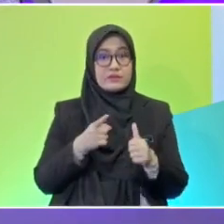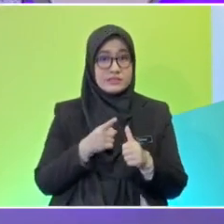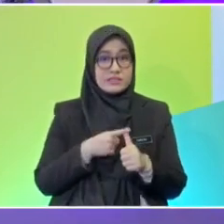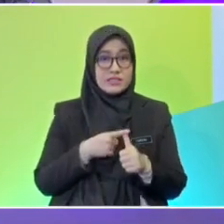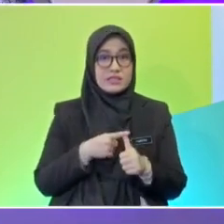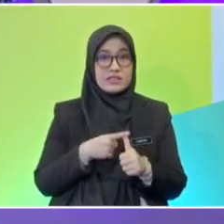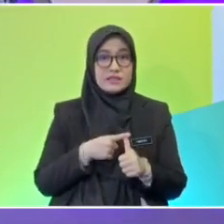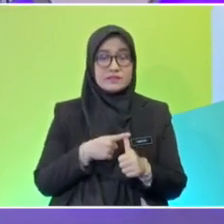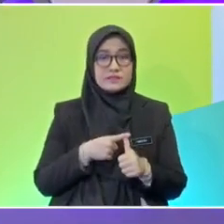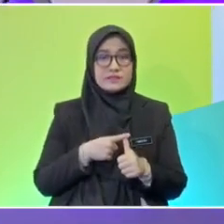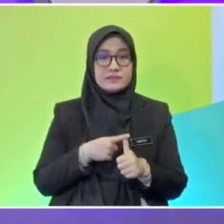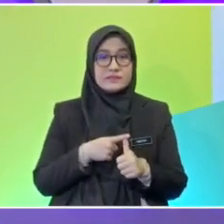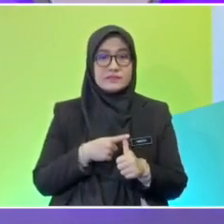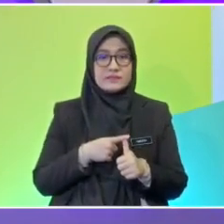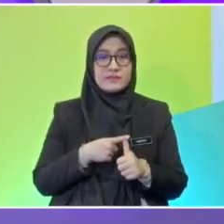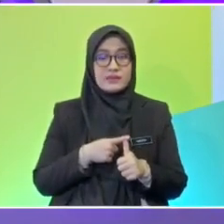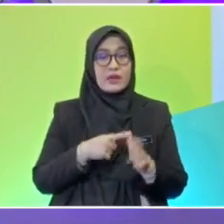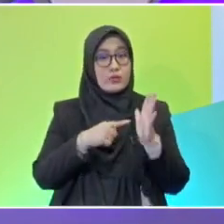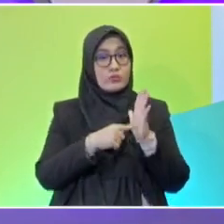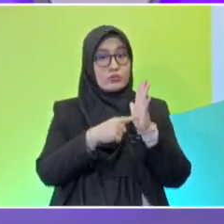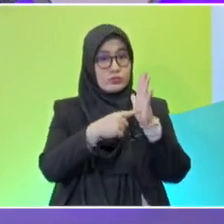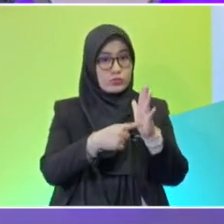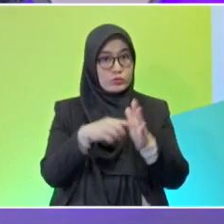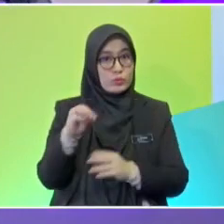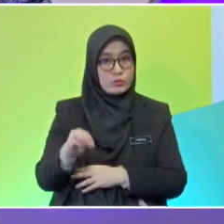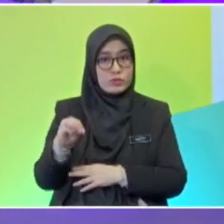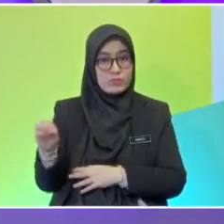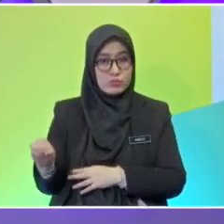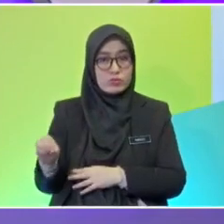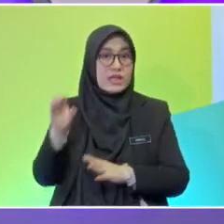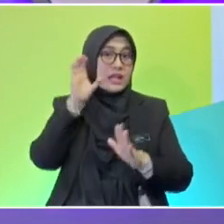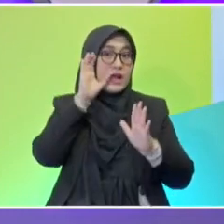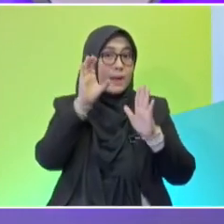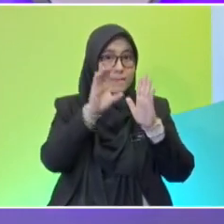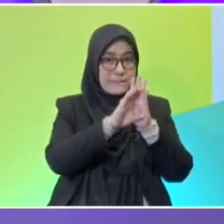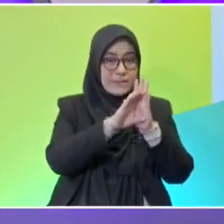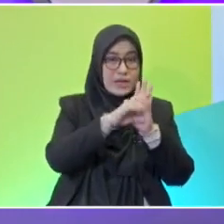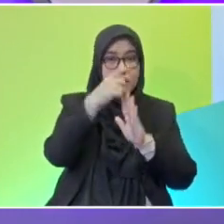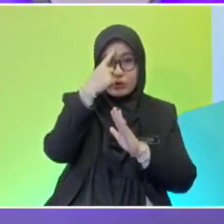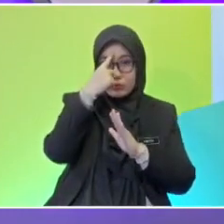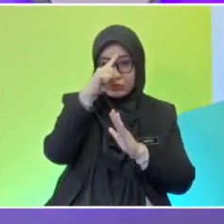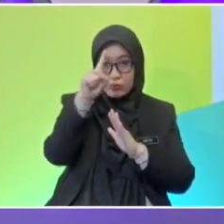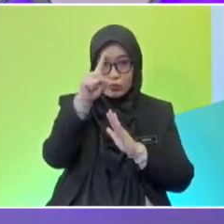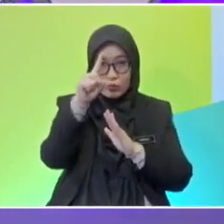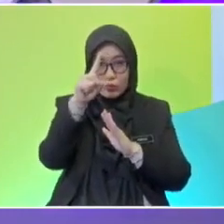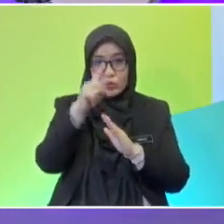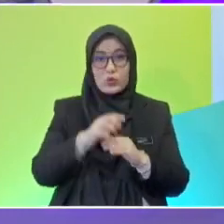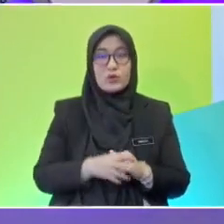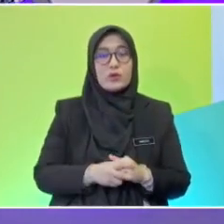do is I would probably show pupils pictures to introduce vocabulary. I can show them pictures